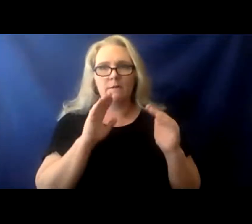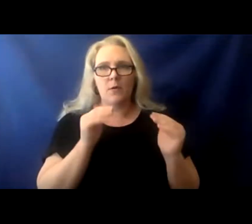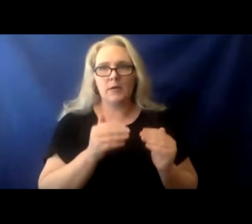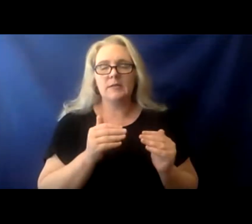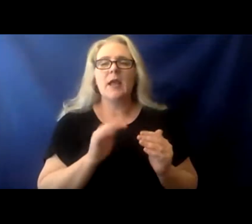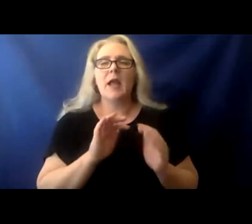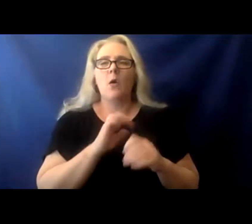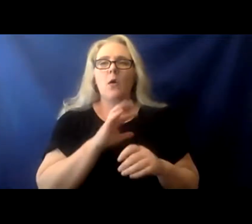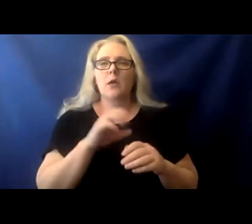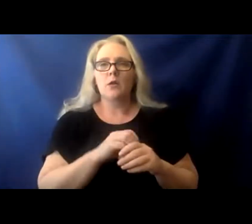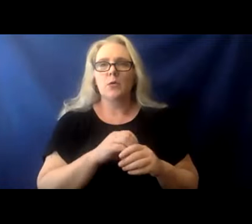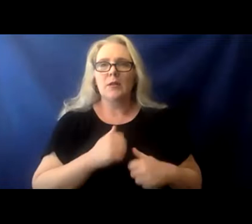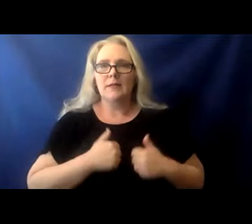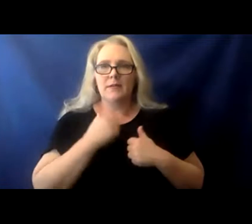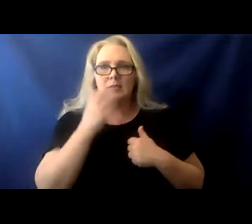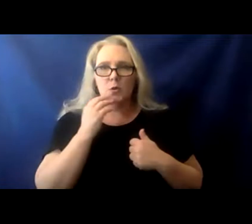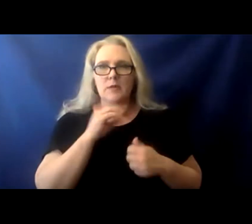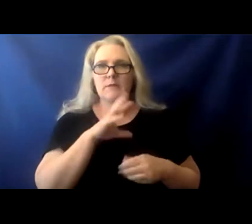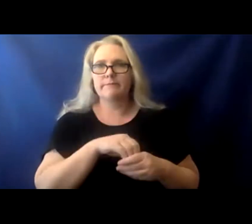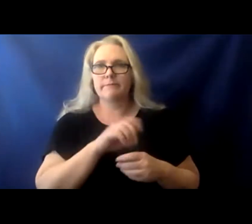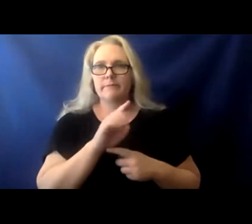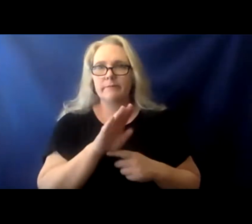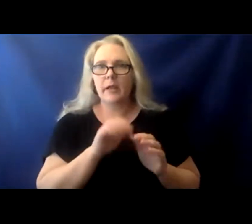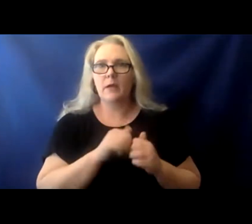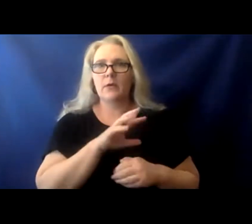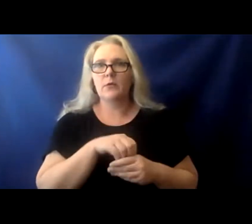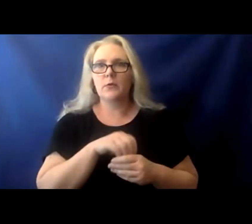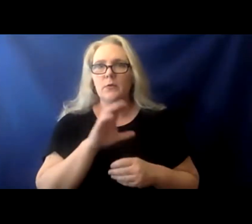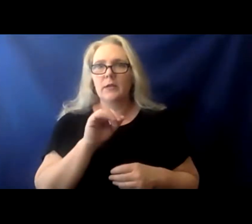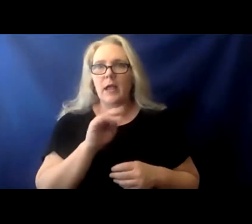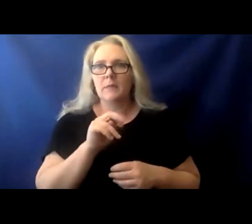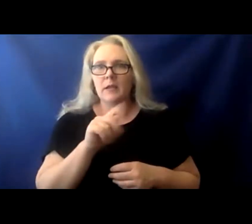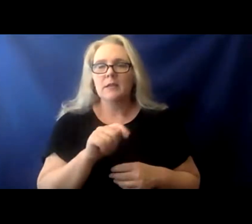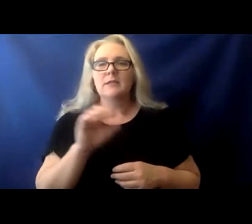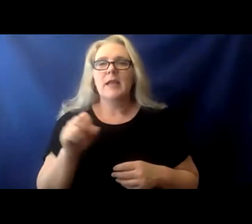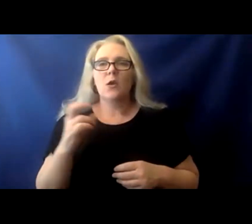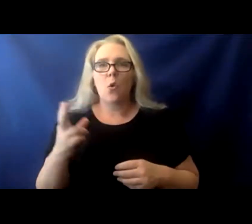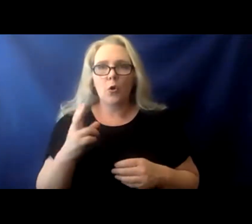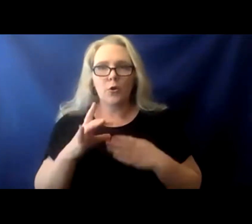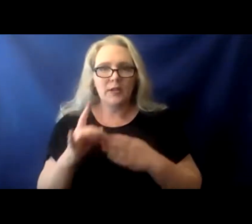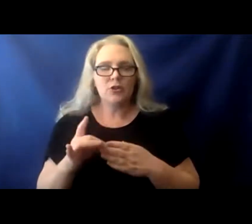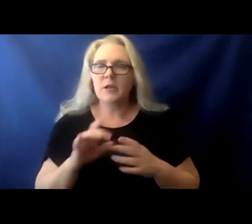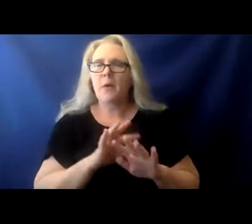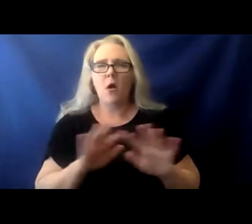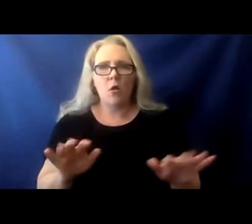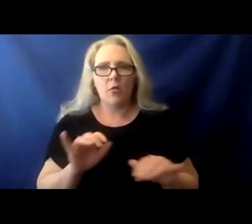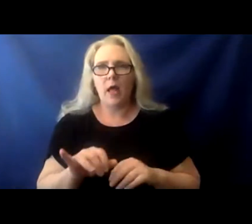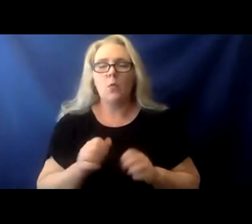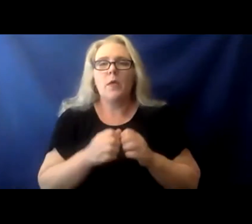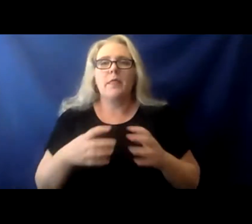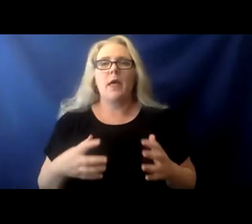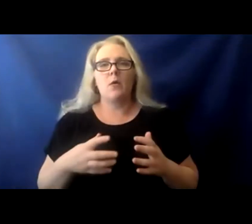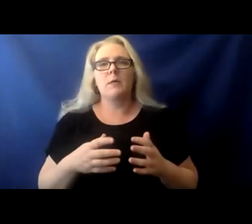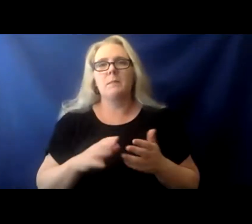we'd include a dashboard, how we'd include cabinet, how we'd include the stakeholder committee leadership without turning this into a huge presentation out.